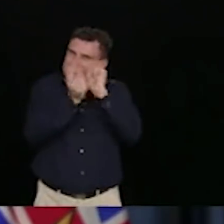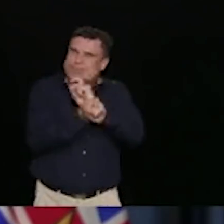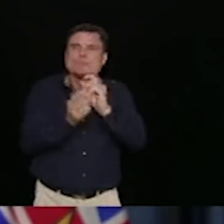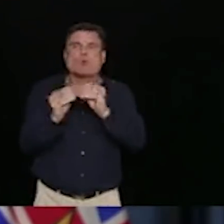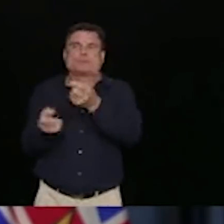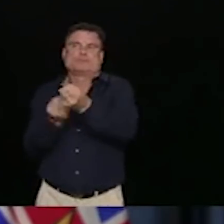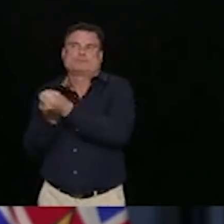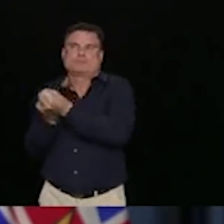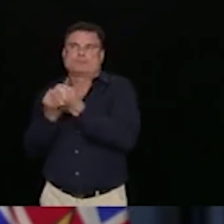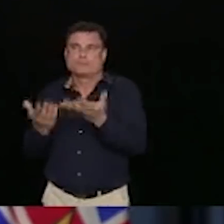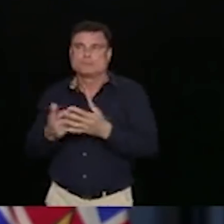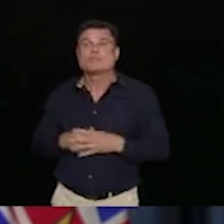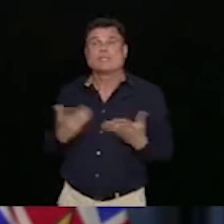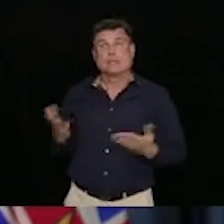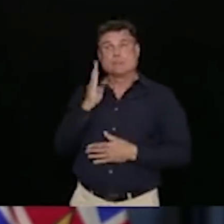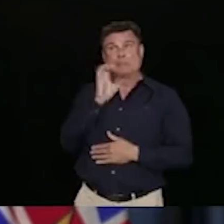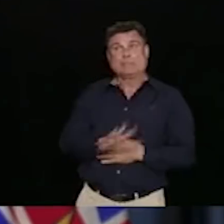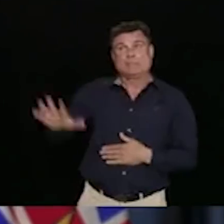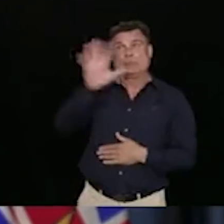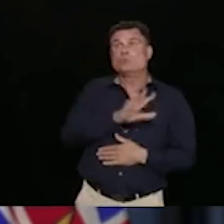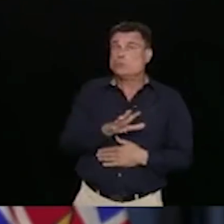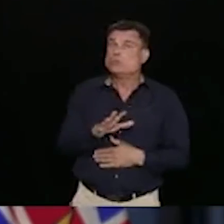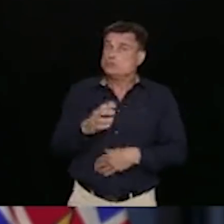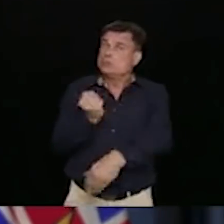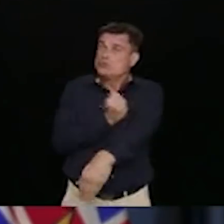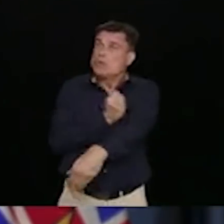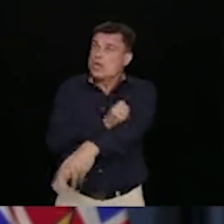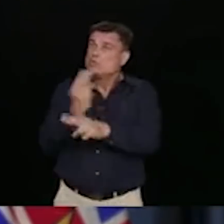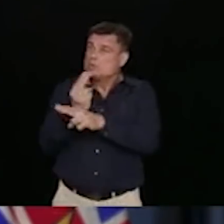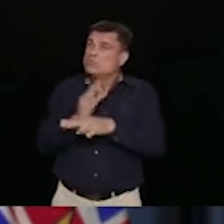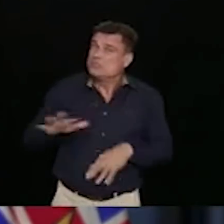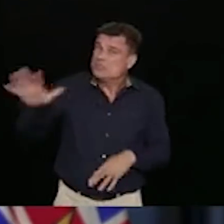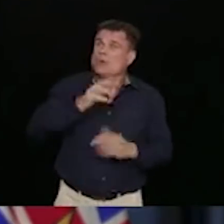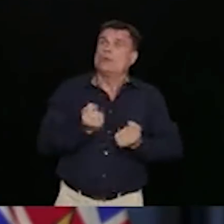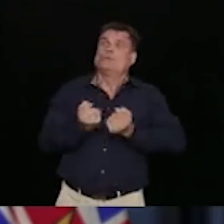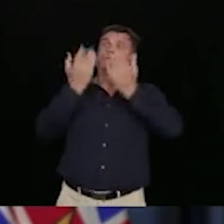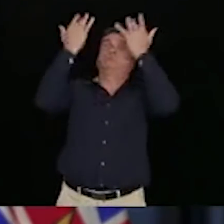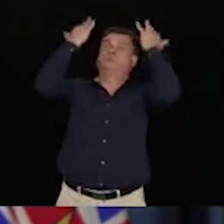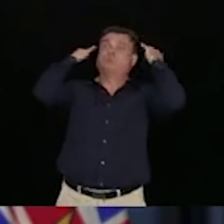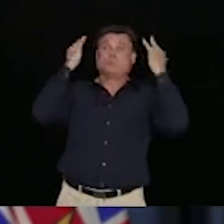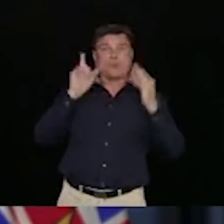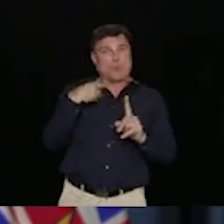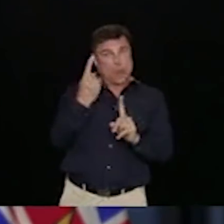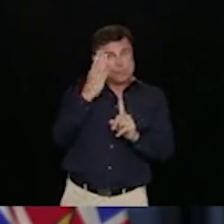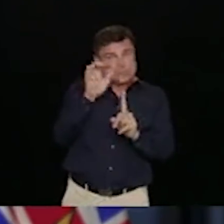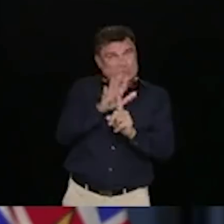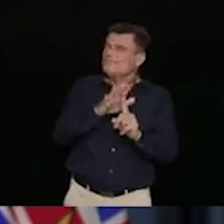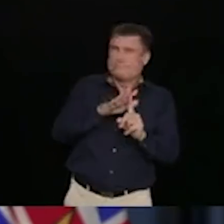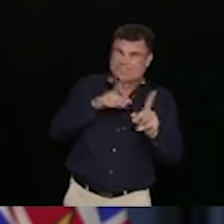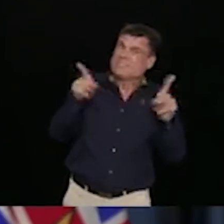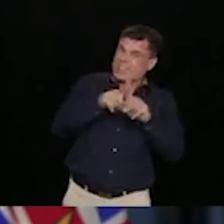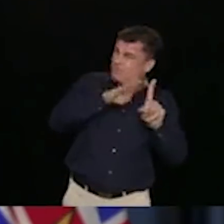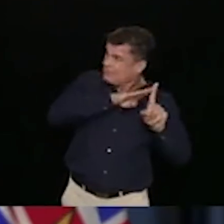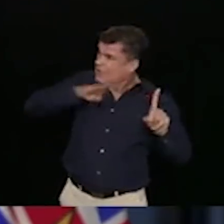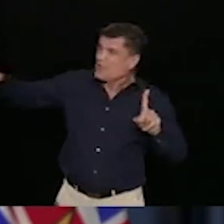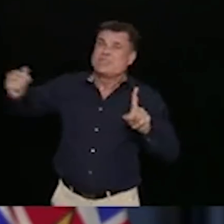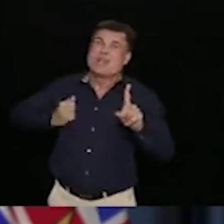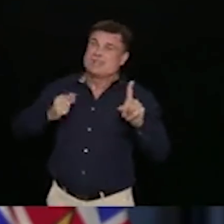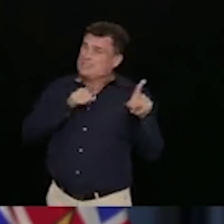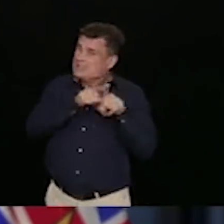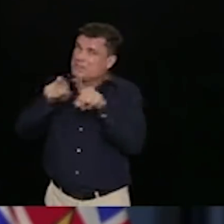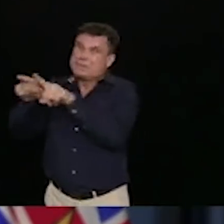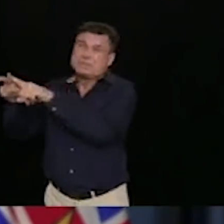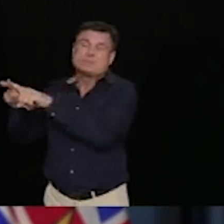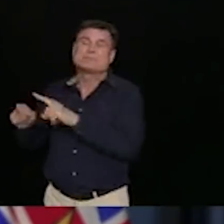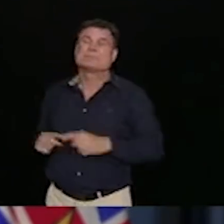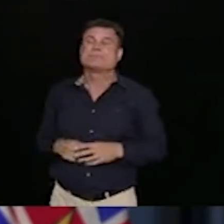although British Columbia is hit hard by this, we're not the only ones in the country. Do you have a follow-up, Tanya? I do, thank